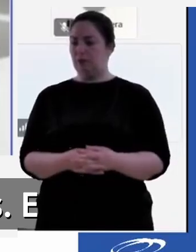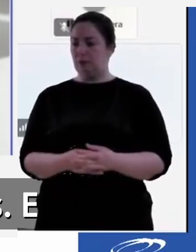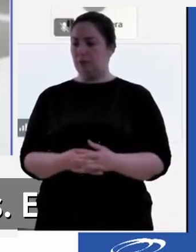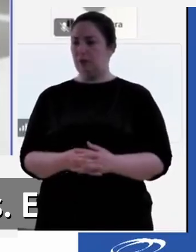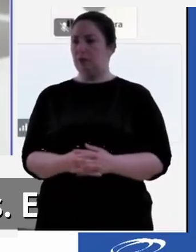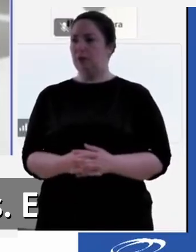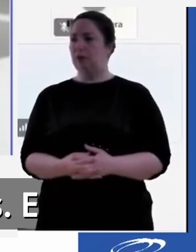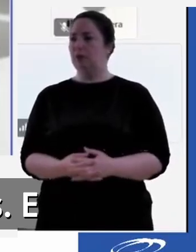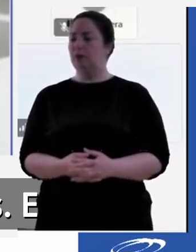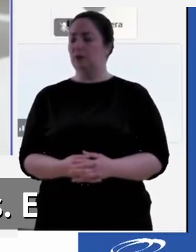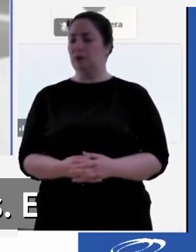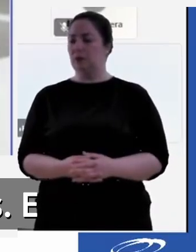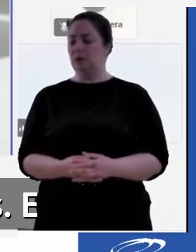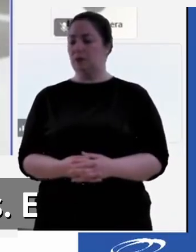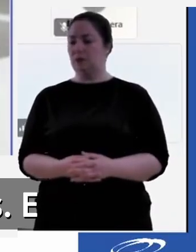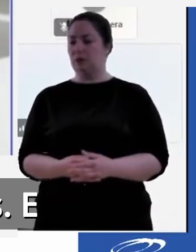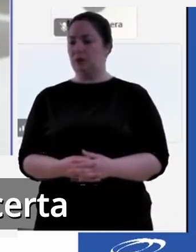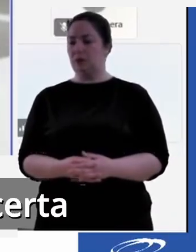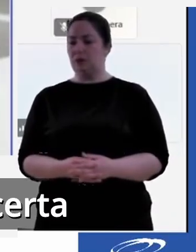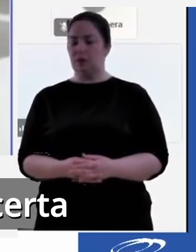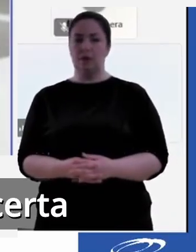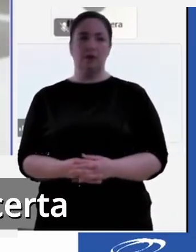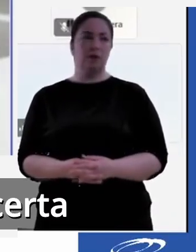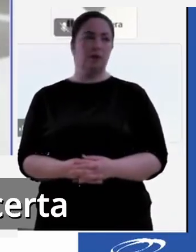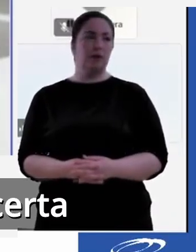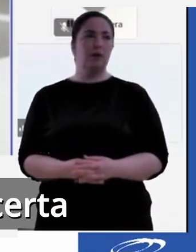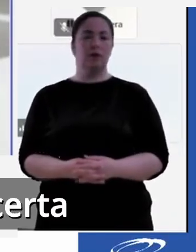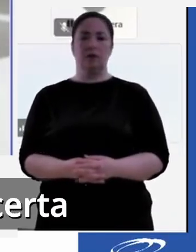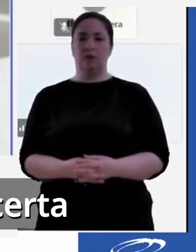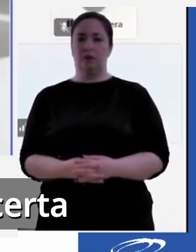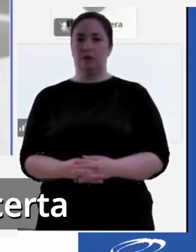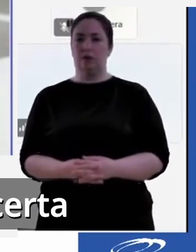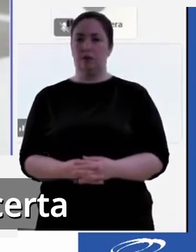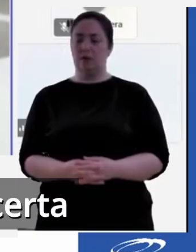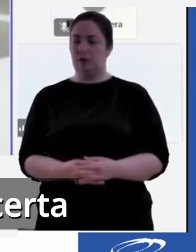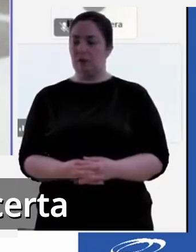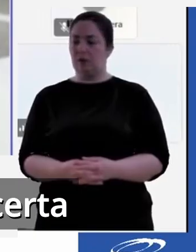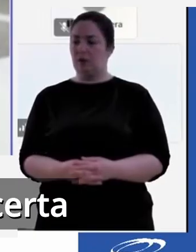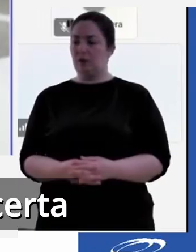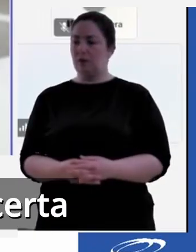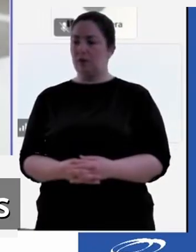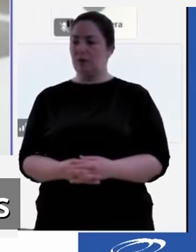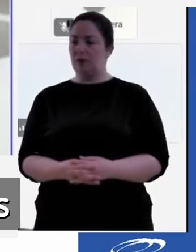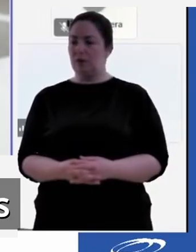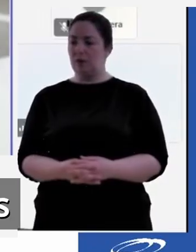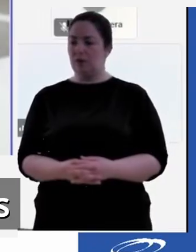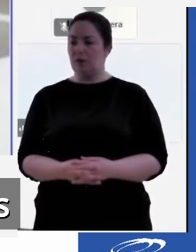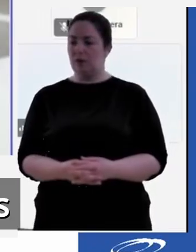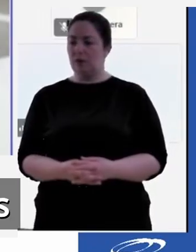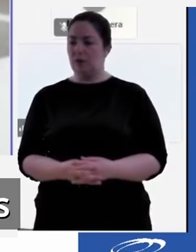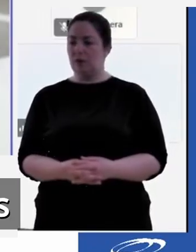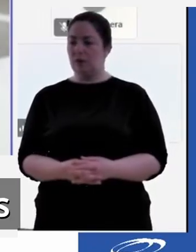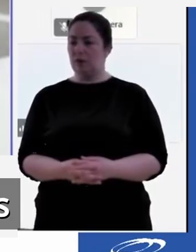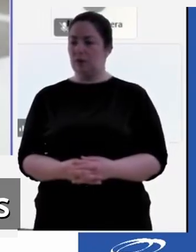doing aerobic and anaerobic cultures, and then we also know that for anaerobic cultures, and to a little bit